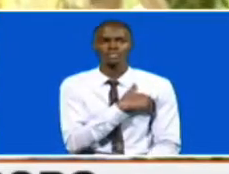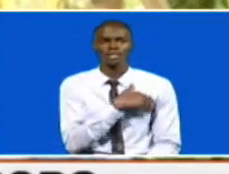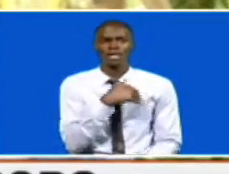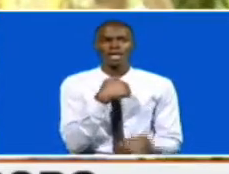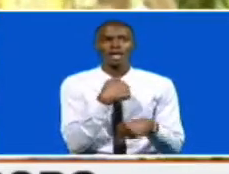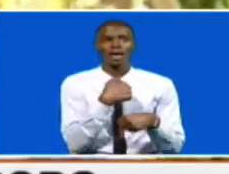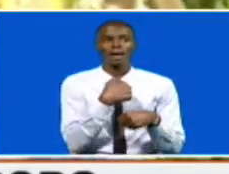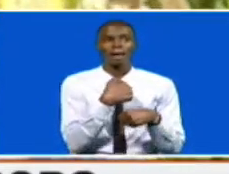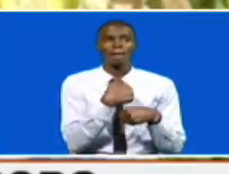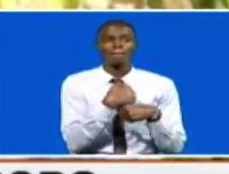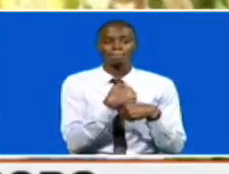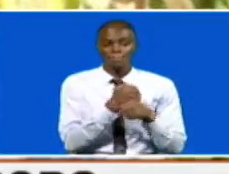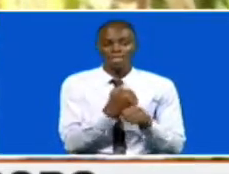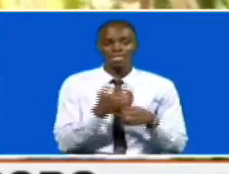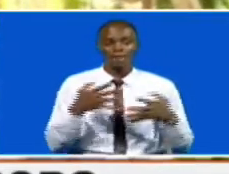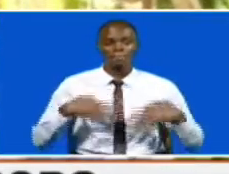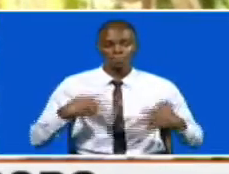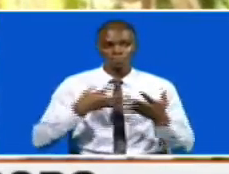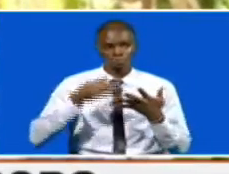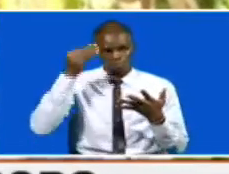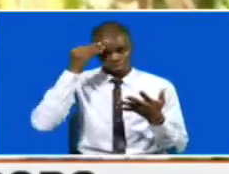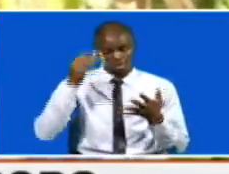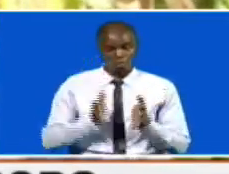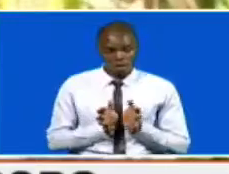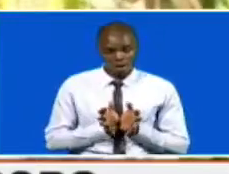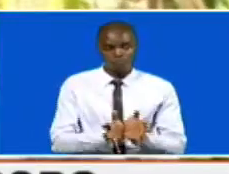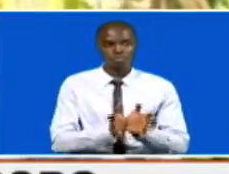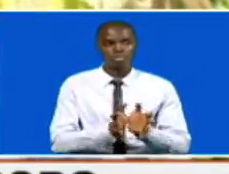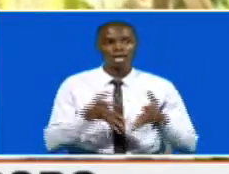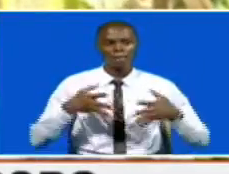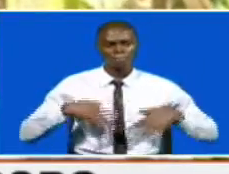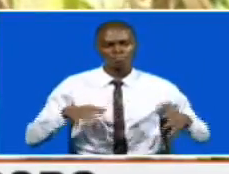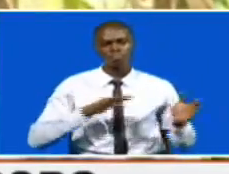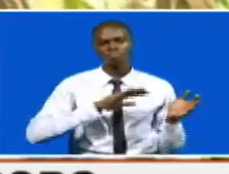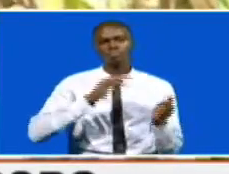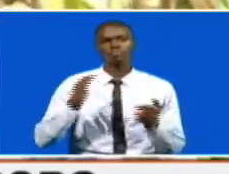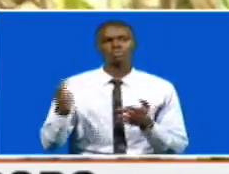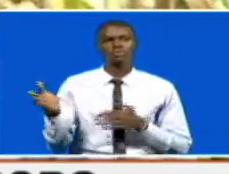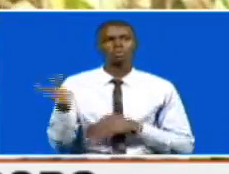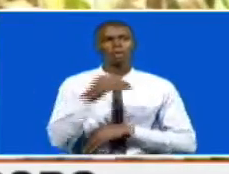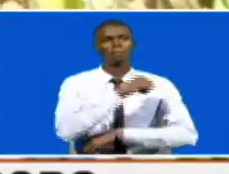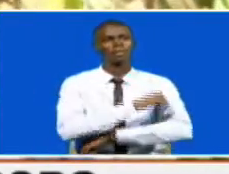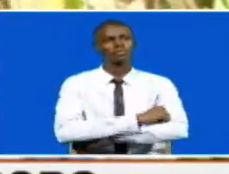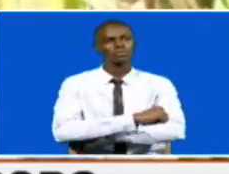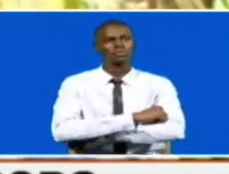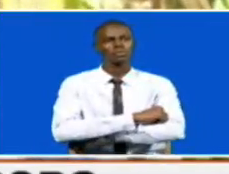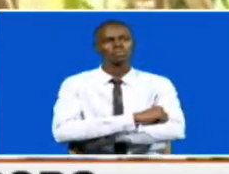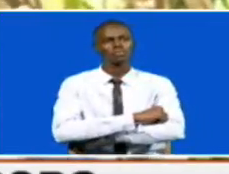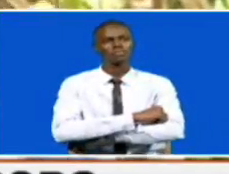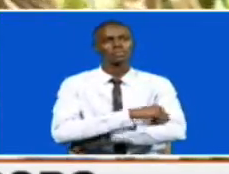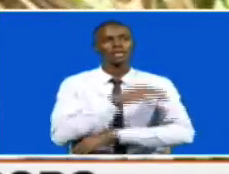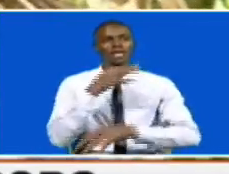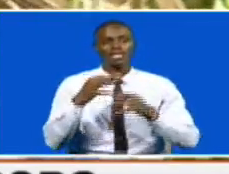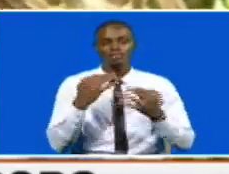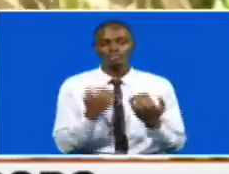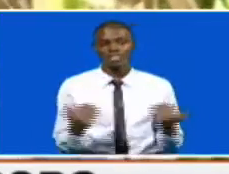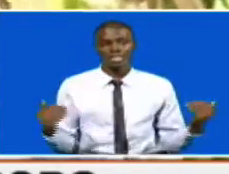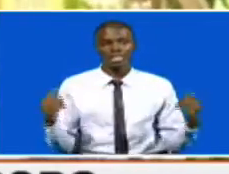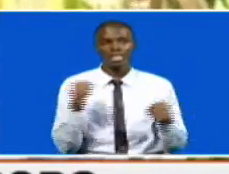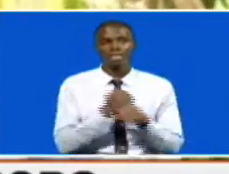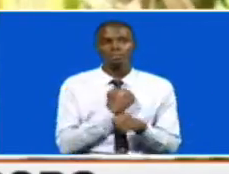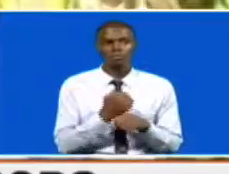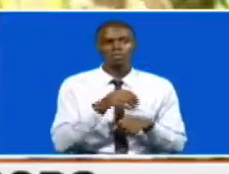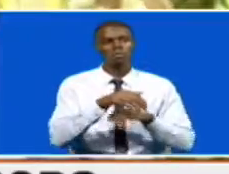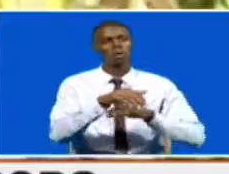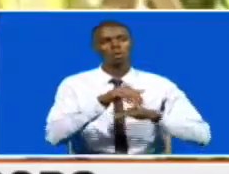game people to learn. He was forcing people to go to school. If you could not take your child to school, you